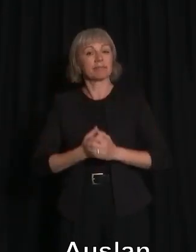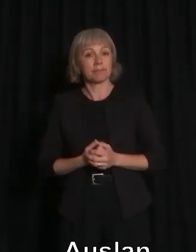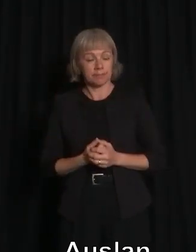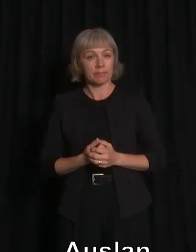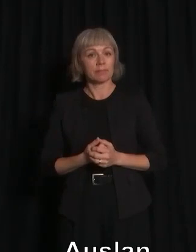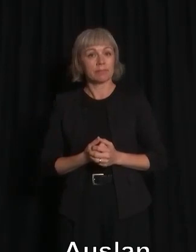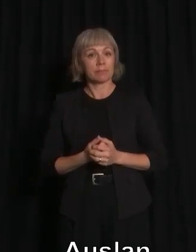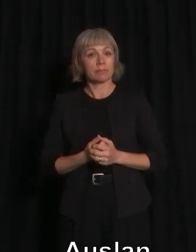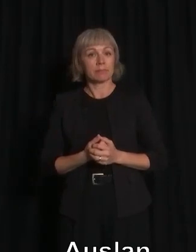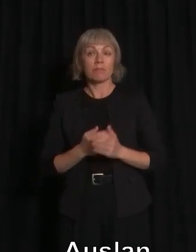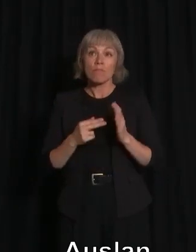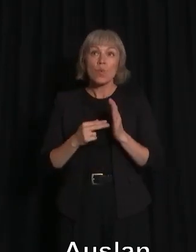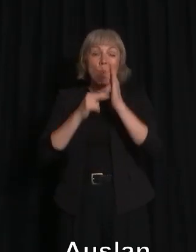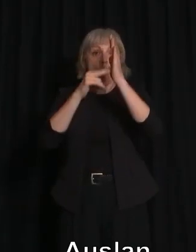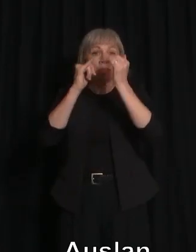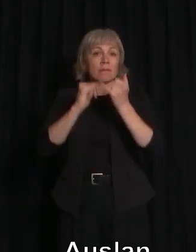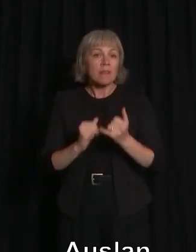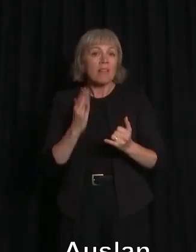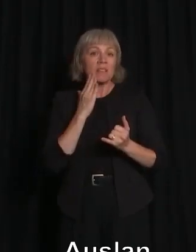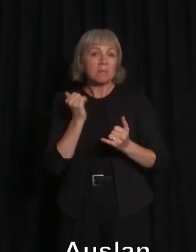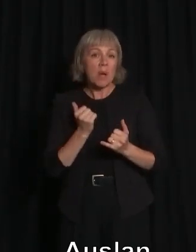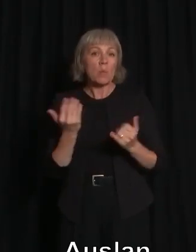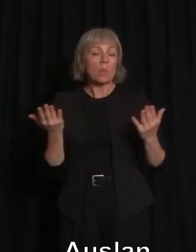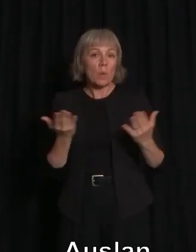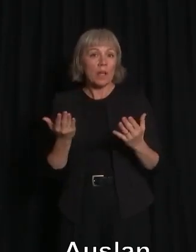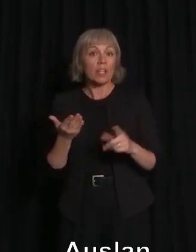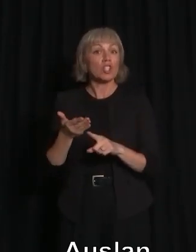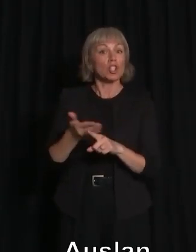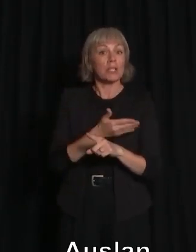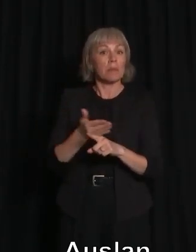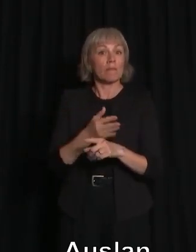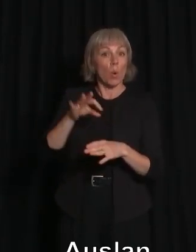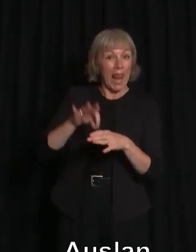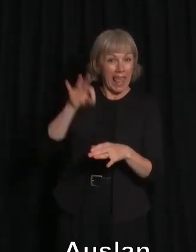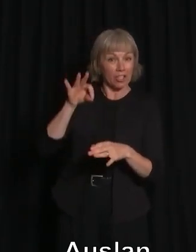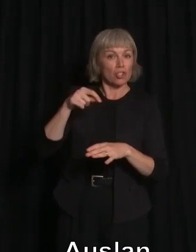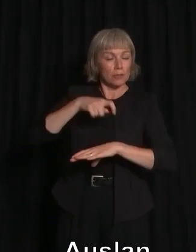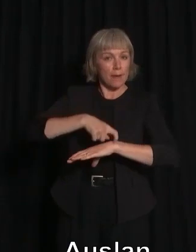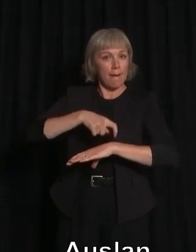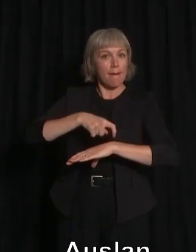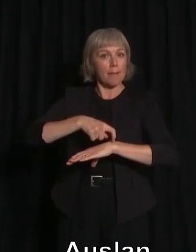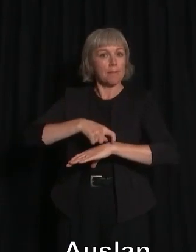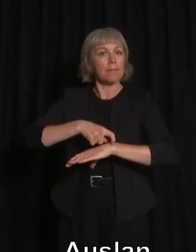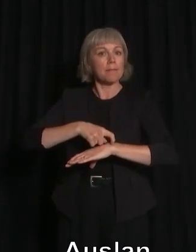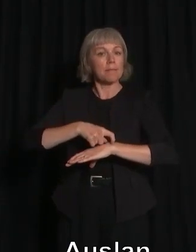and Global North alone, media sectors cultivate the image of